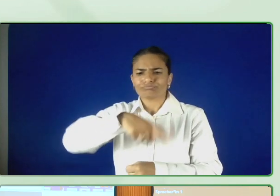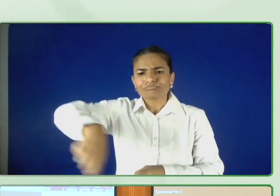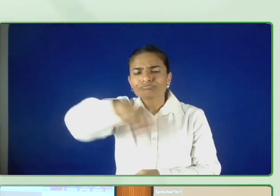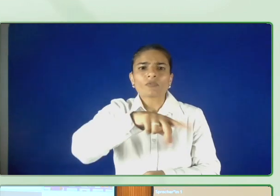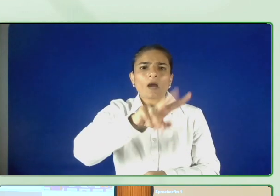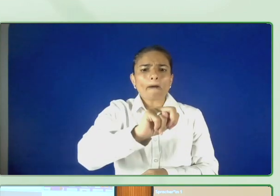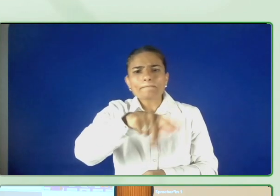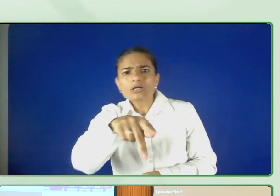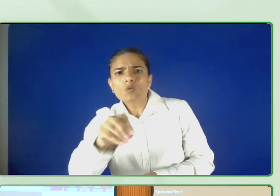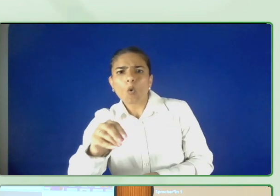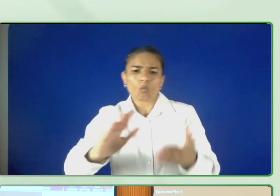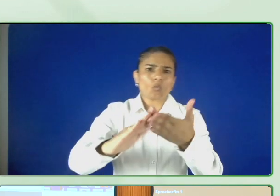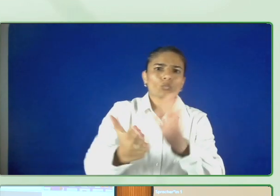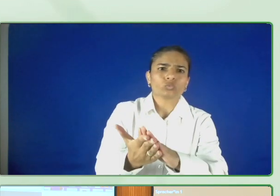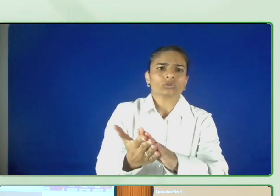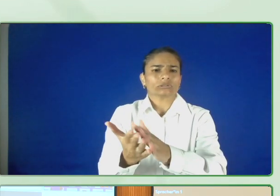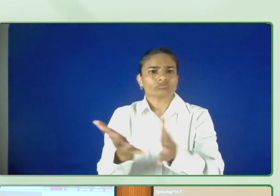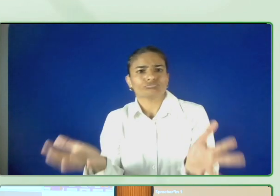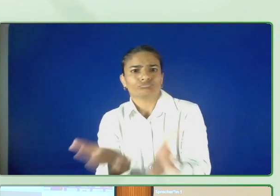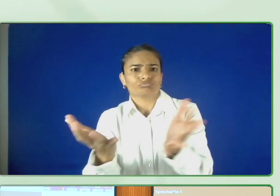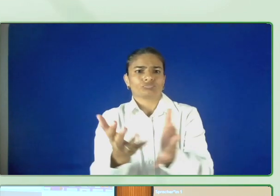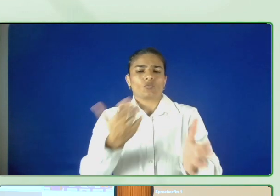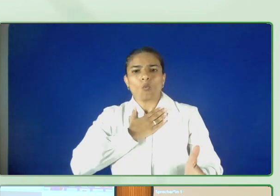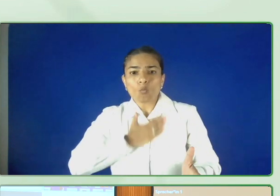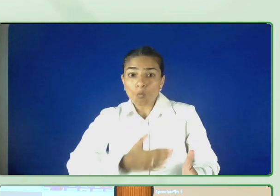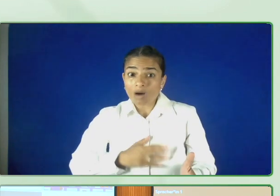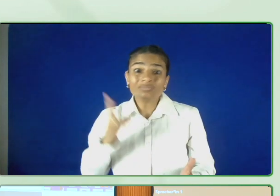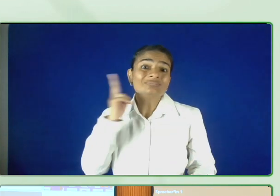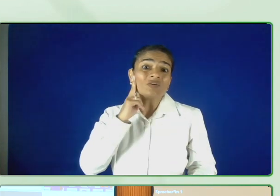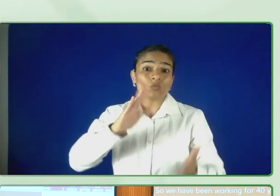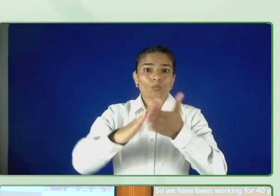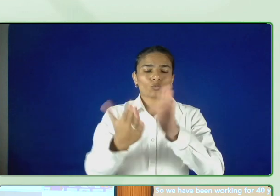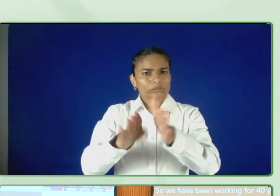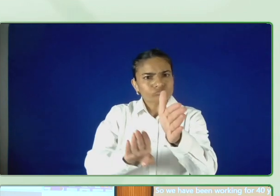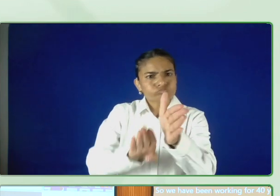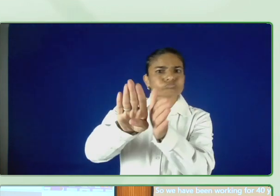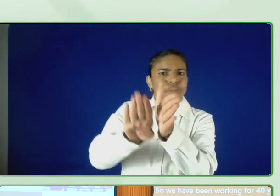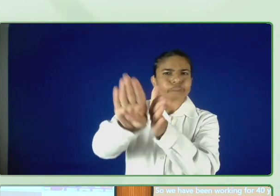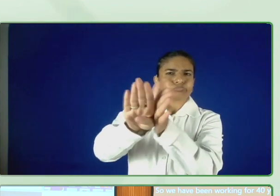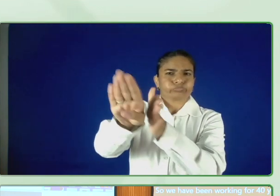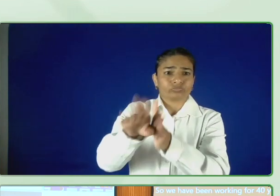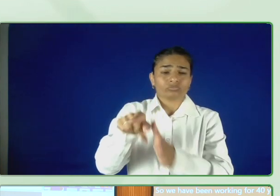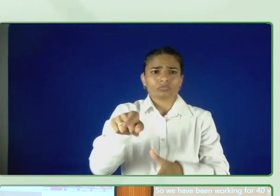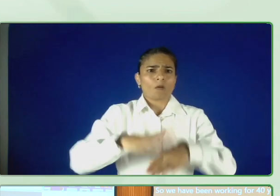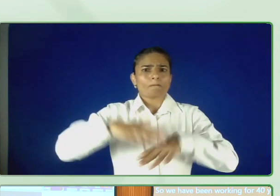developing the deaf community. And they often experience language deprivation.